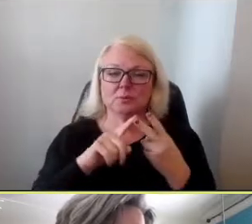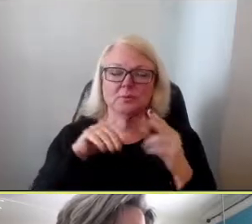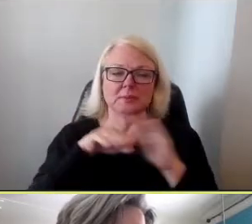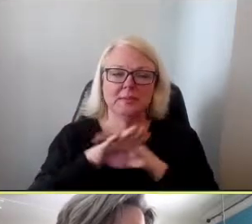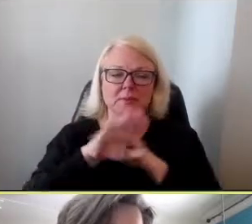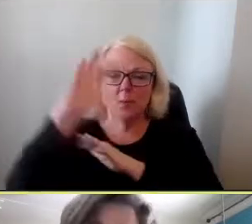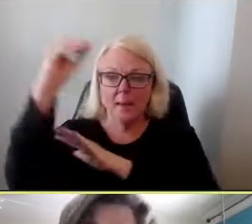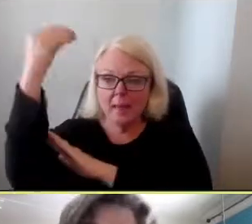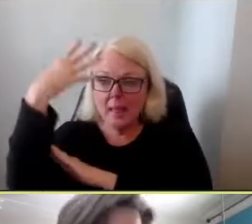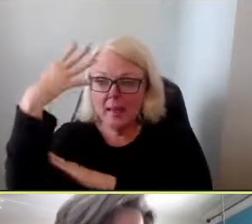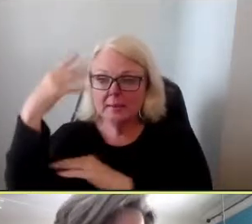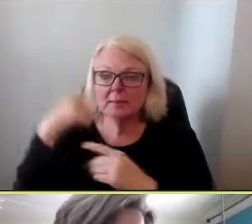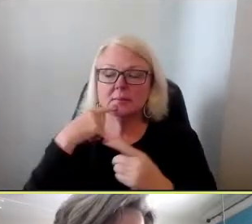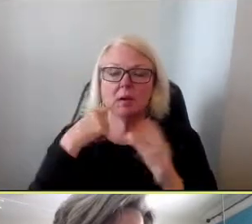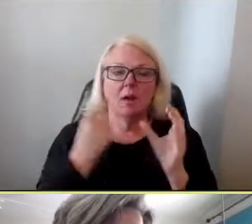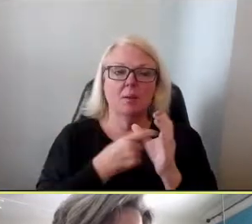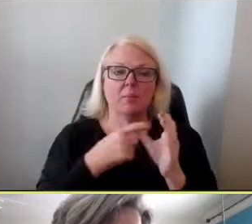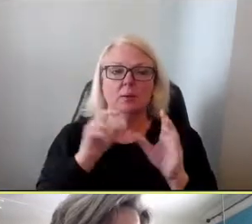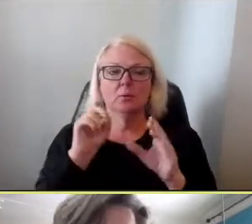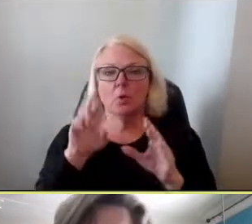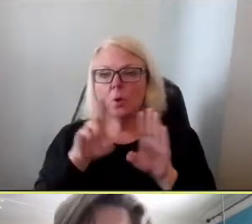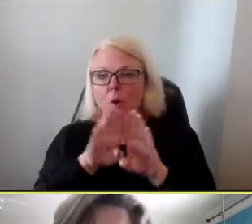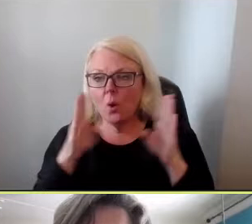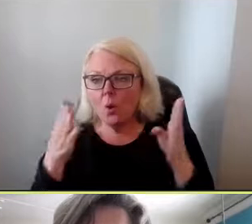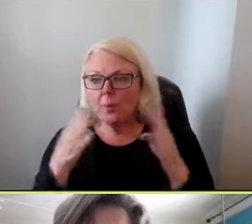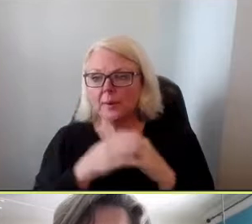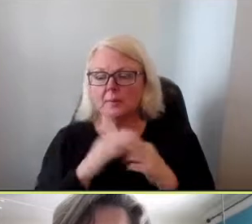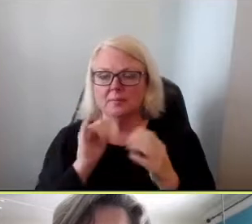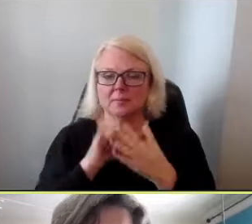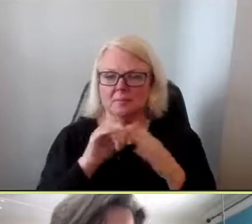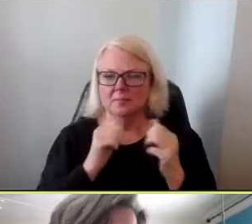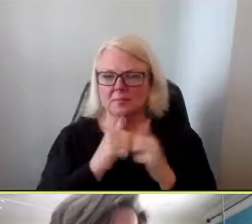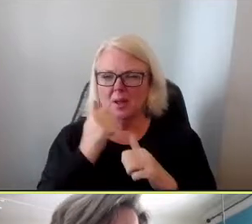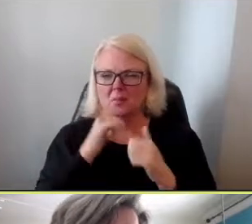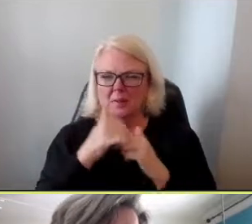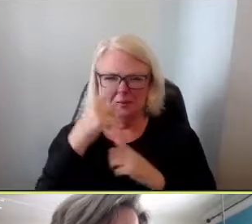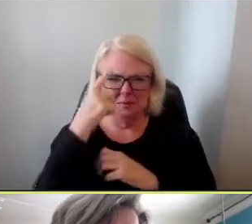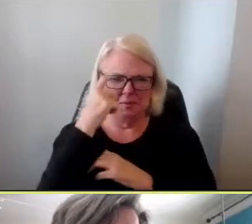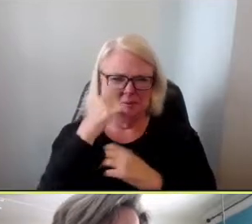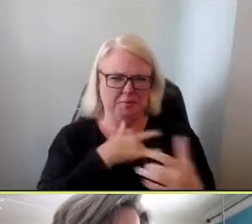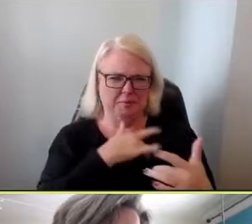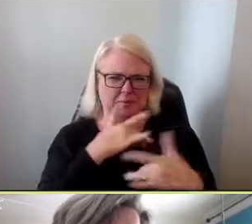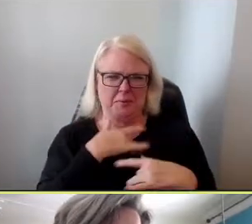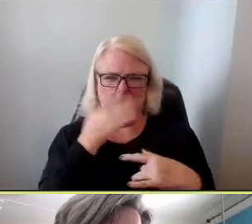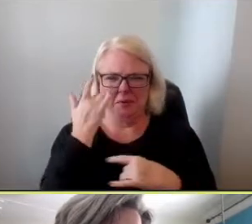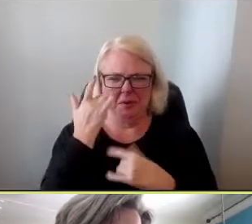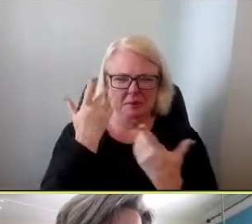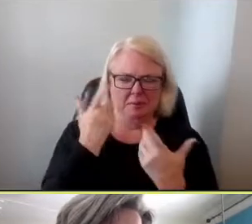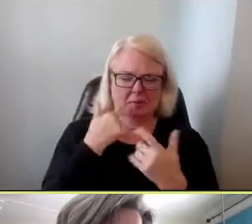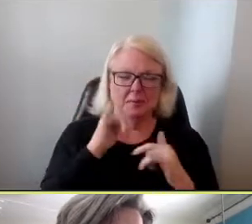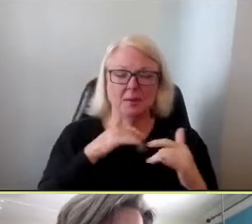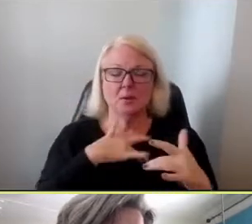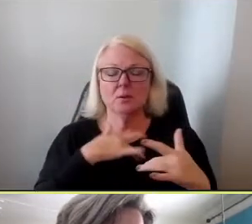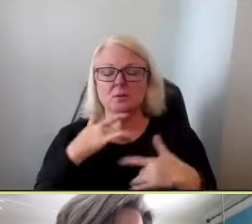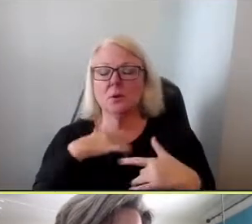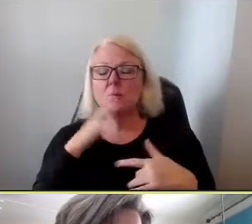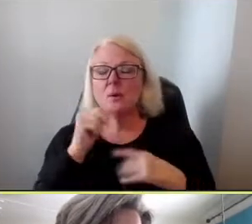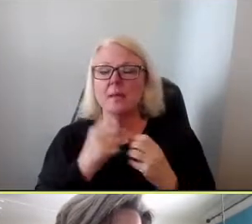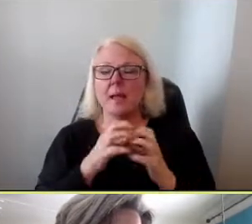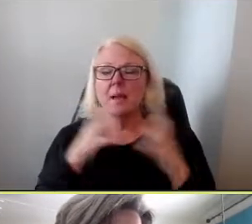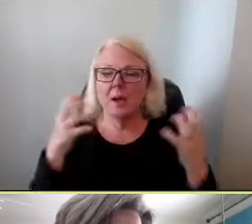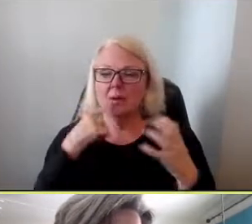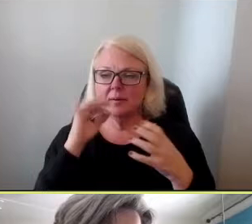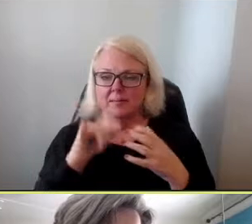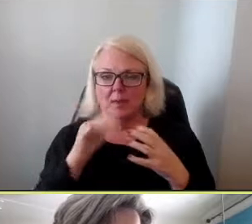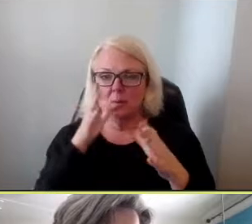lighting, automatic door openers, were generally met with suspicion or concern. The concern, of course, was how much such measures